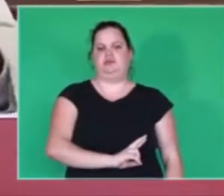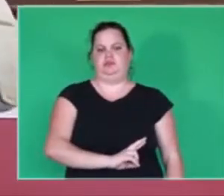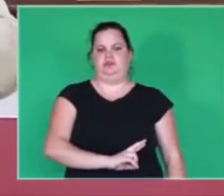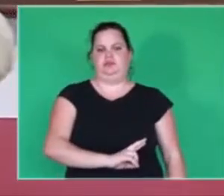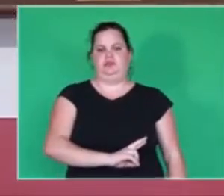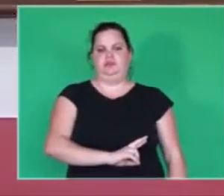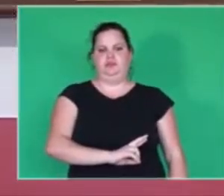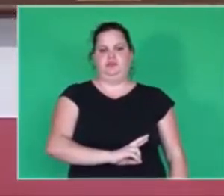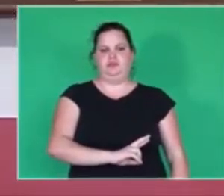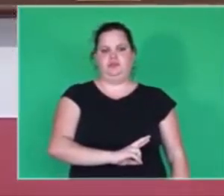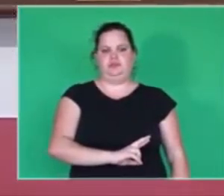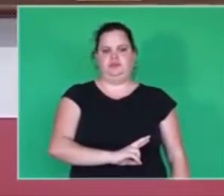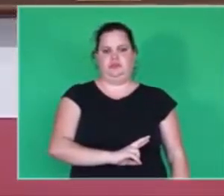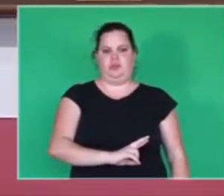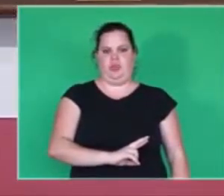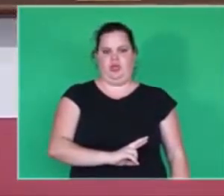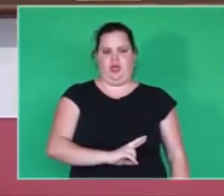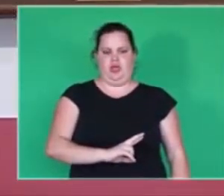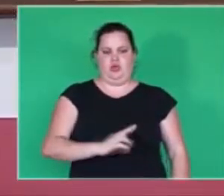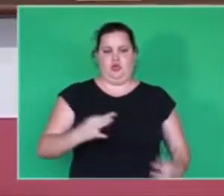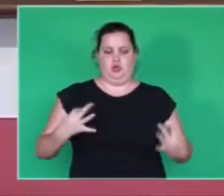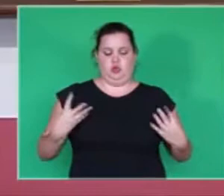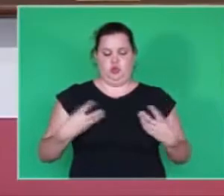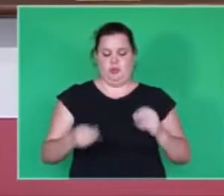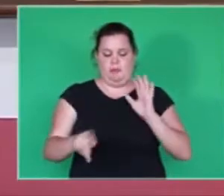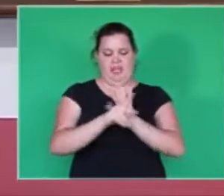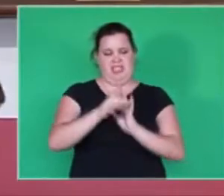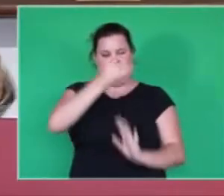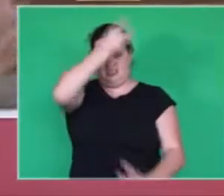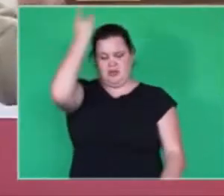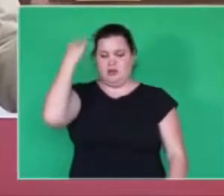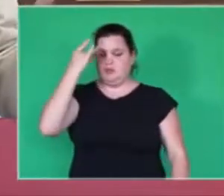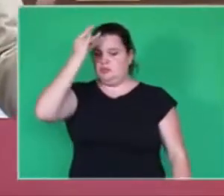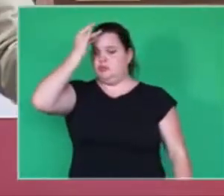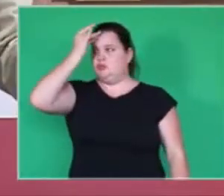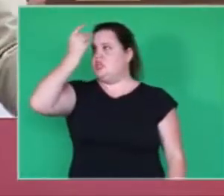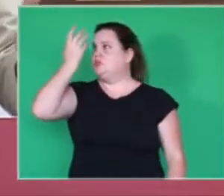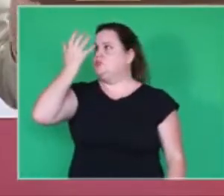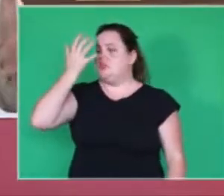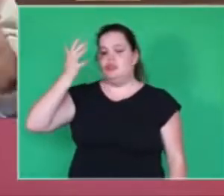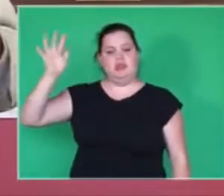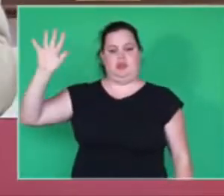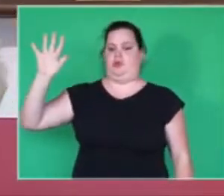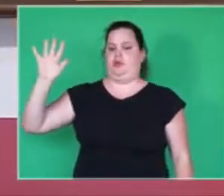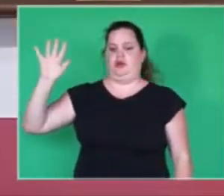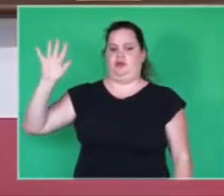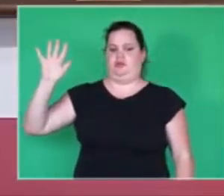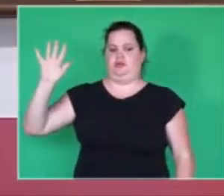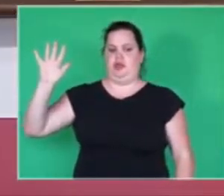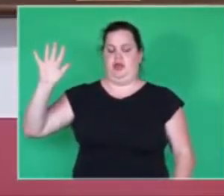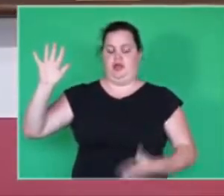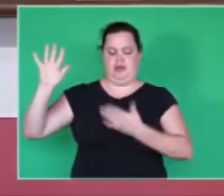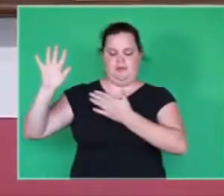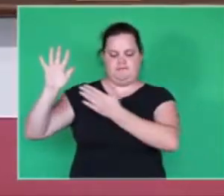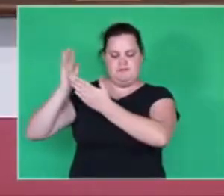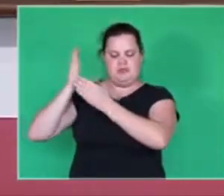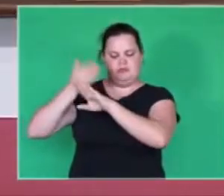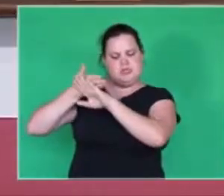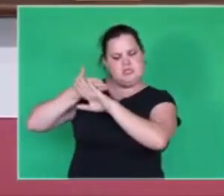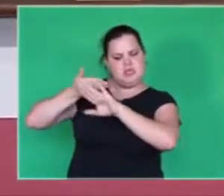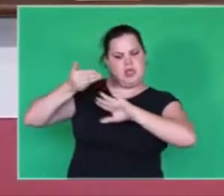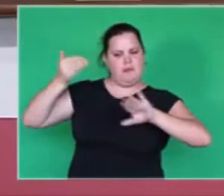It left that which was of the Holy Spirit and started to be which was of